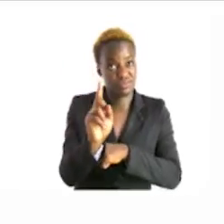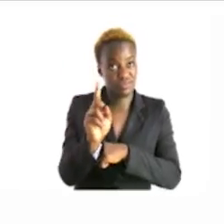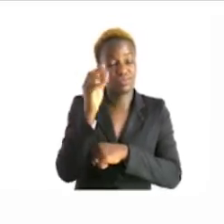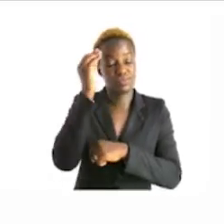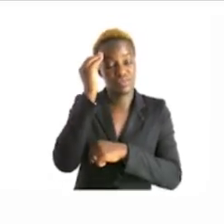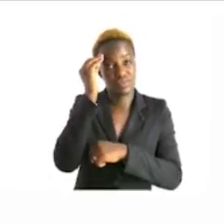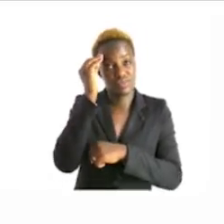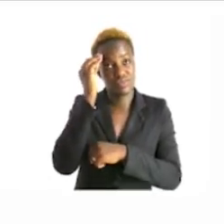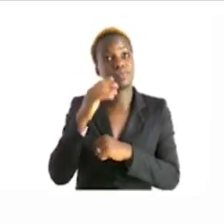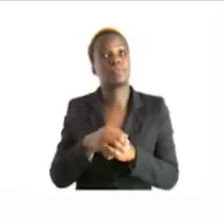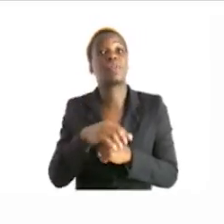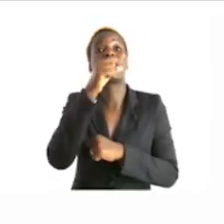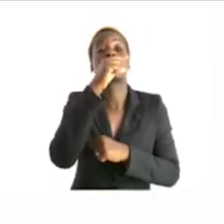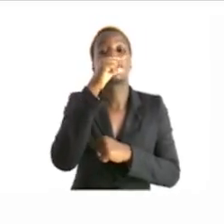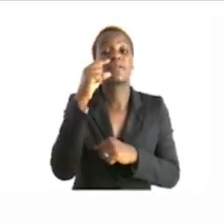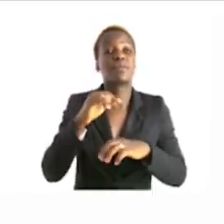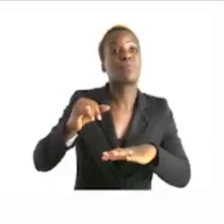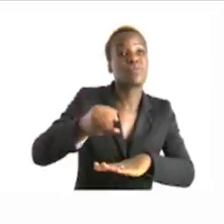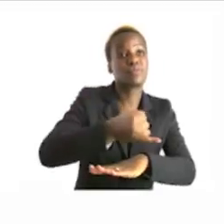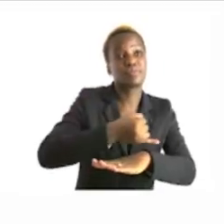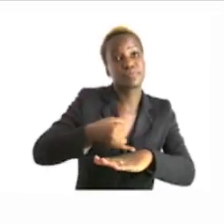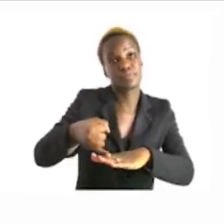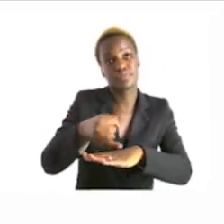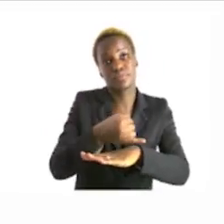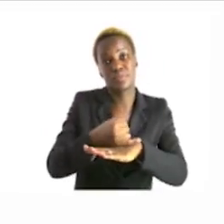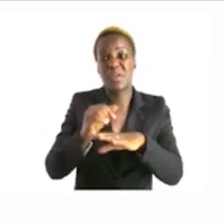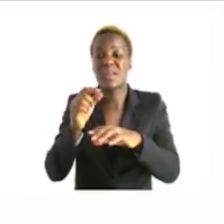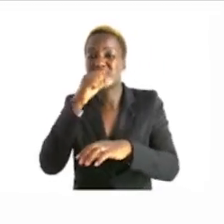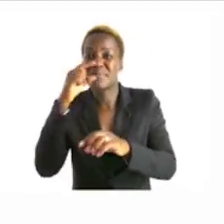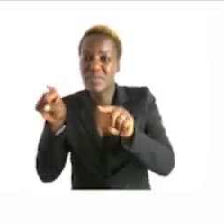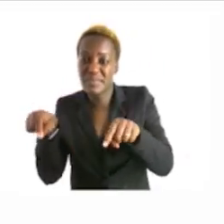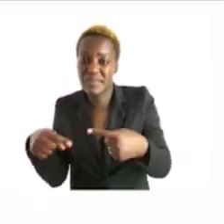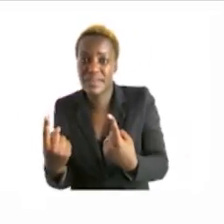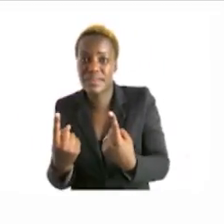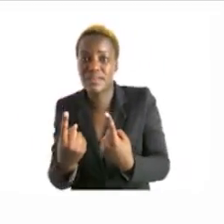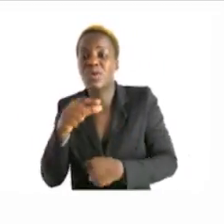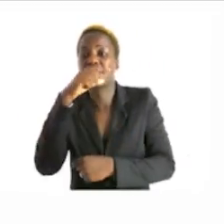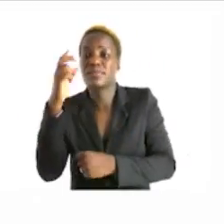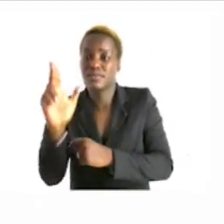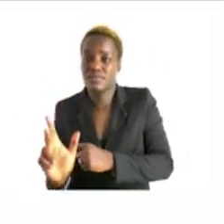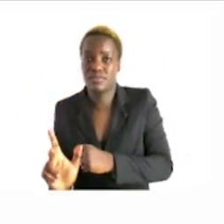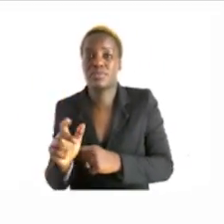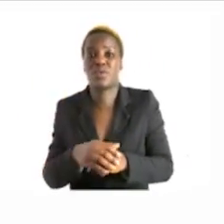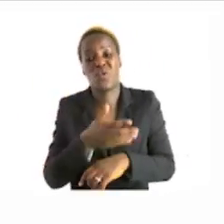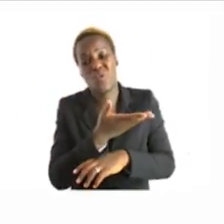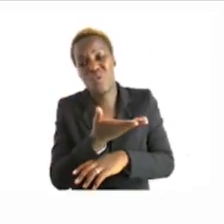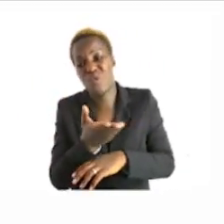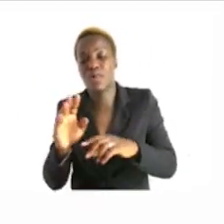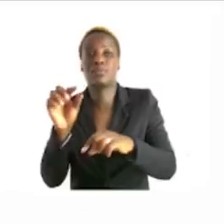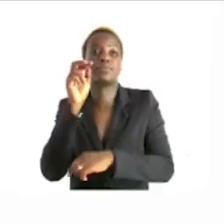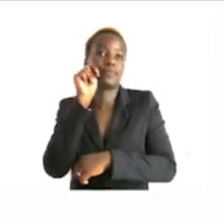is the name of a place name of a thing a name of a person those ones are all nouns